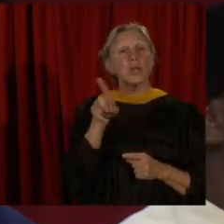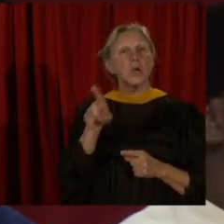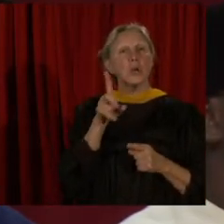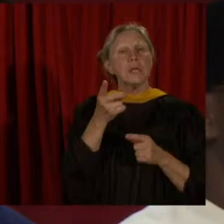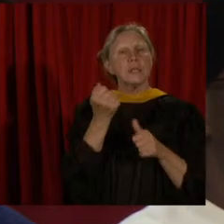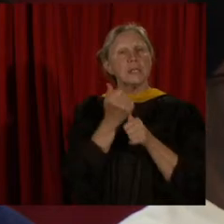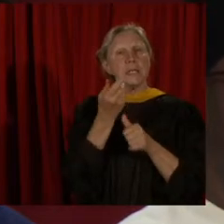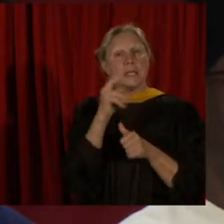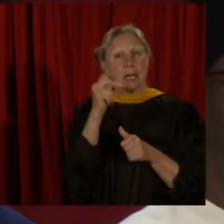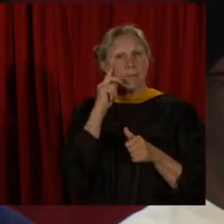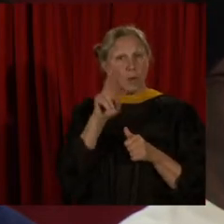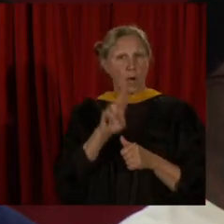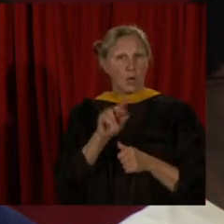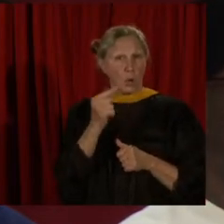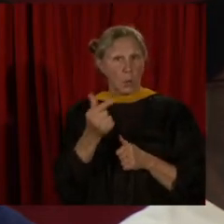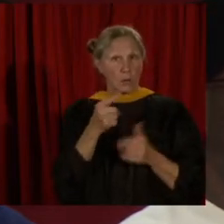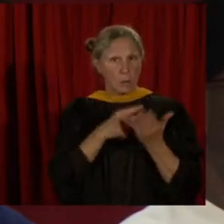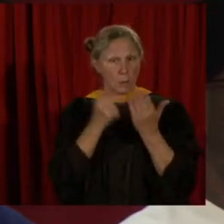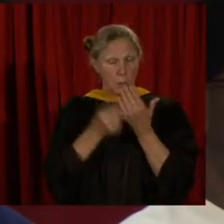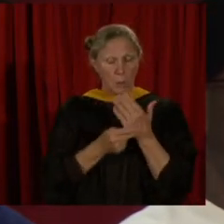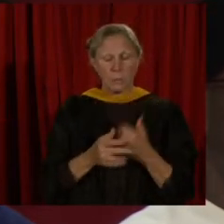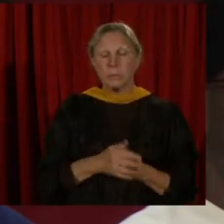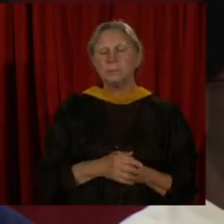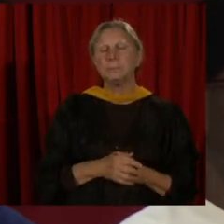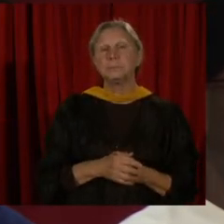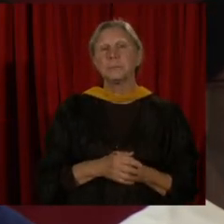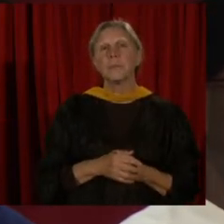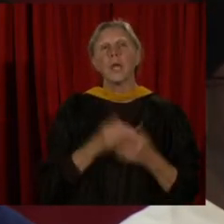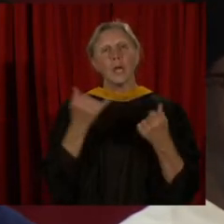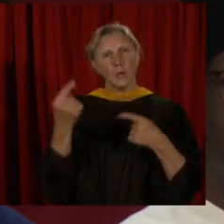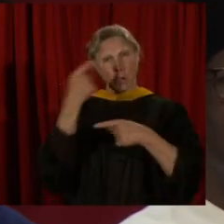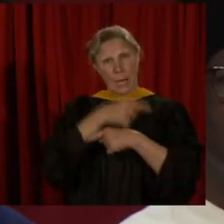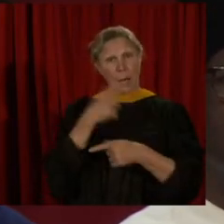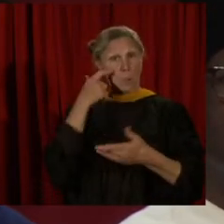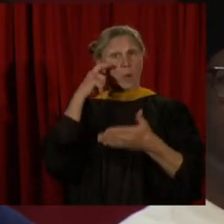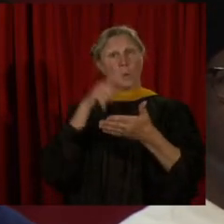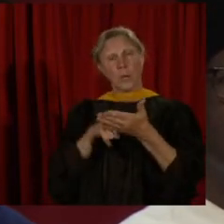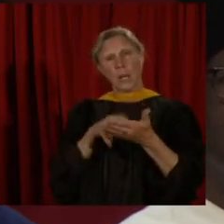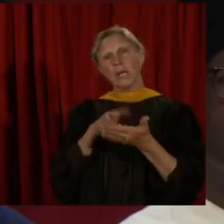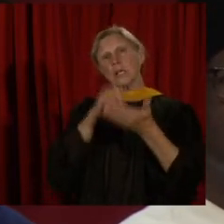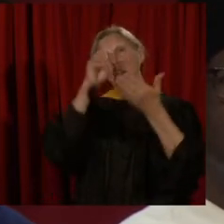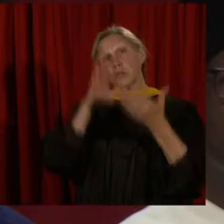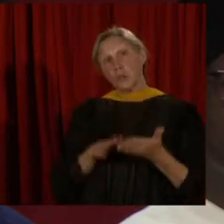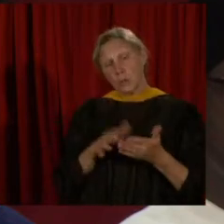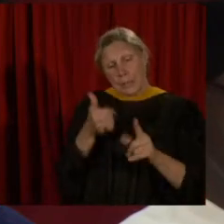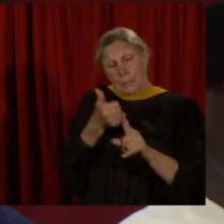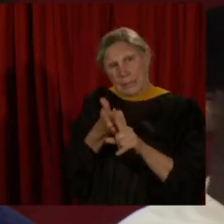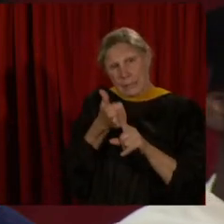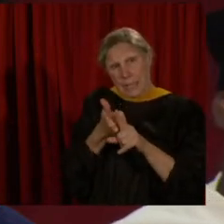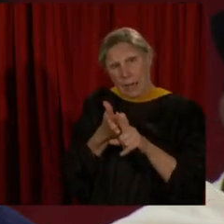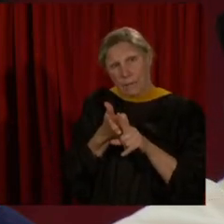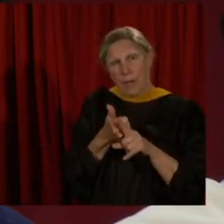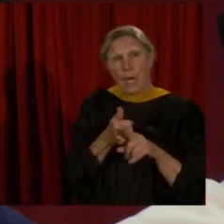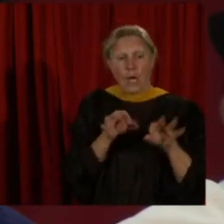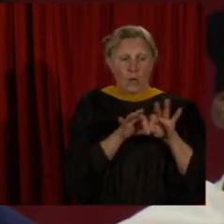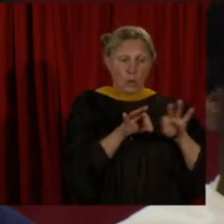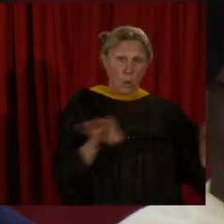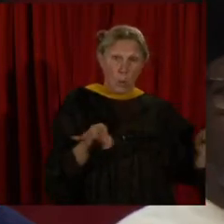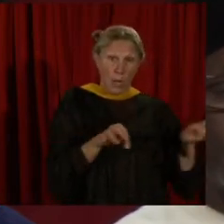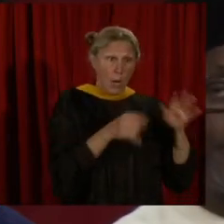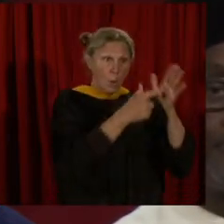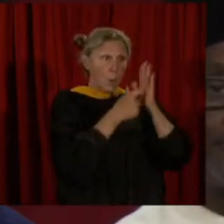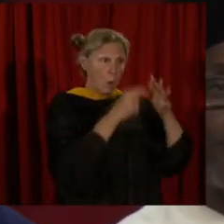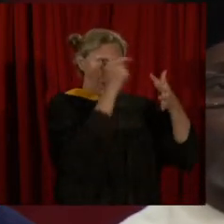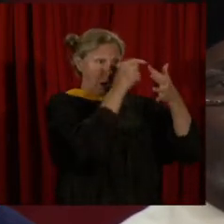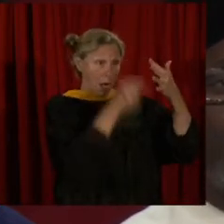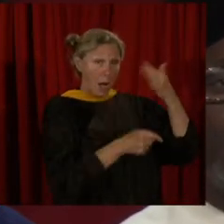for Undergraduate Programs. Today, we recognize students who completed academic requirements in